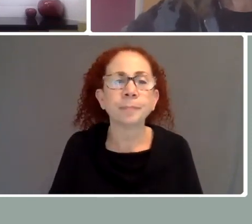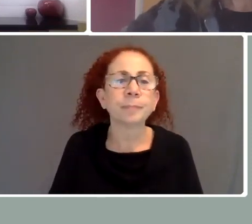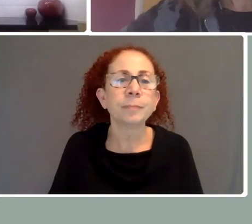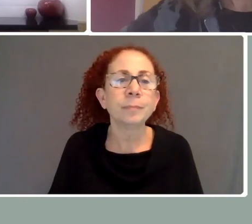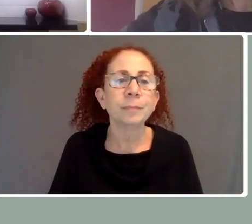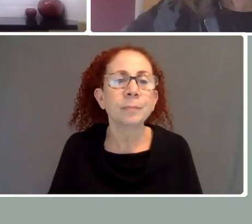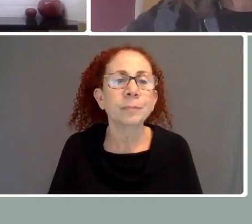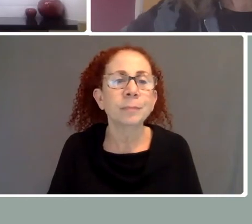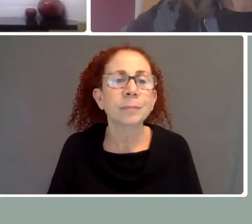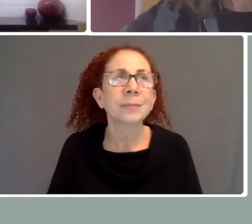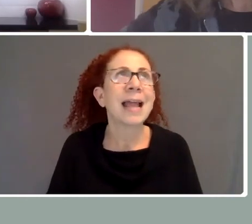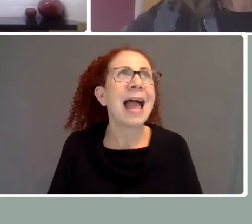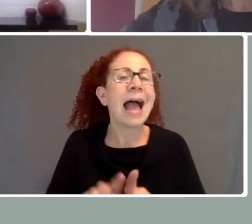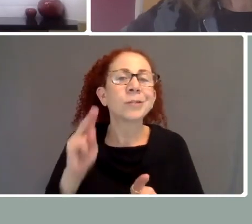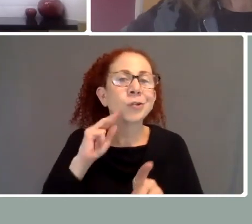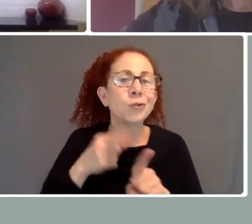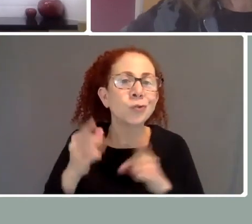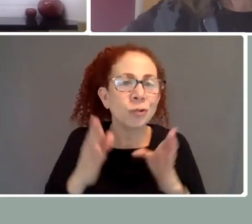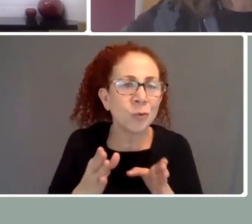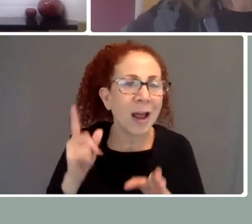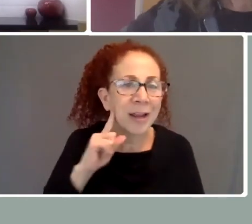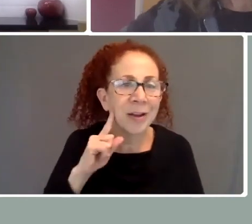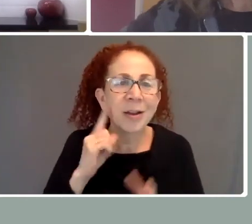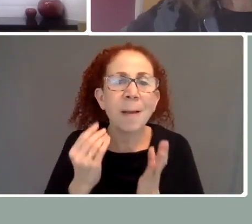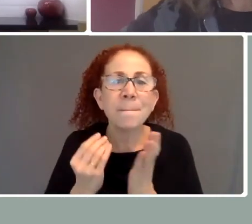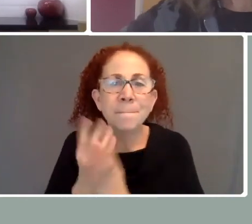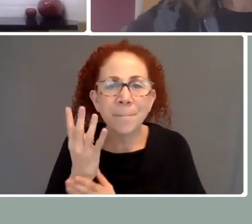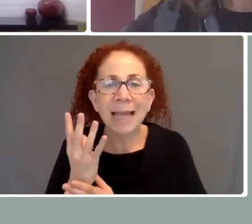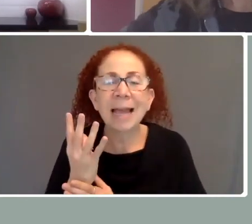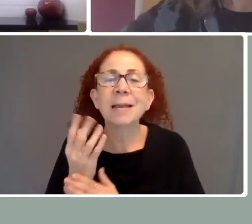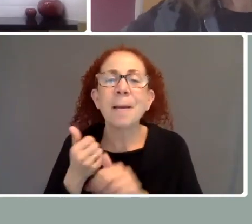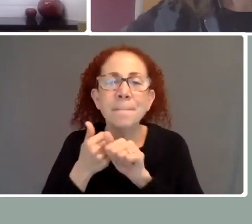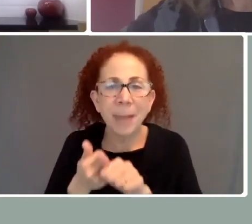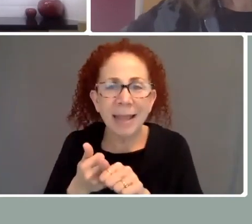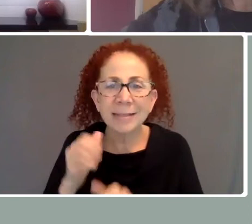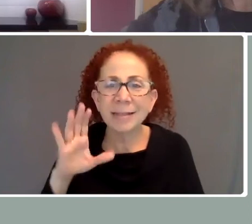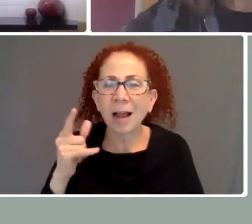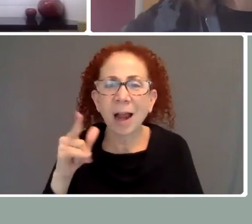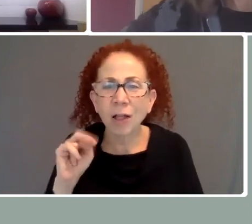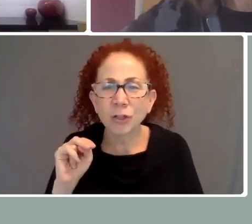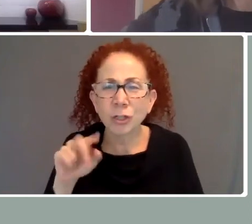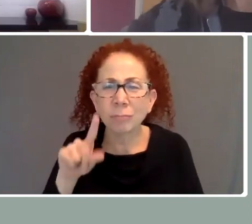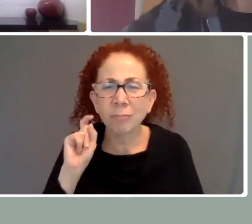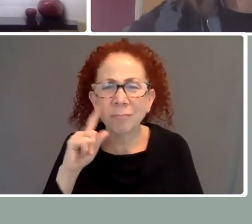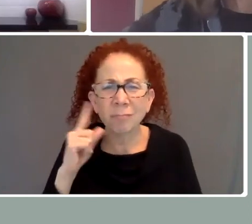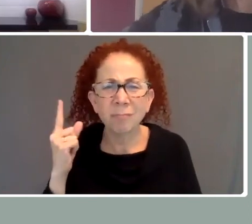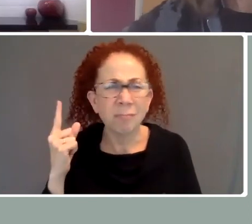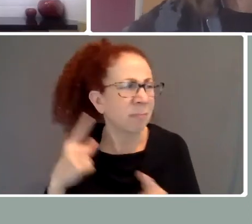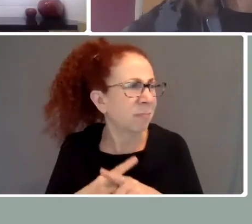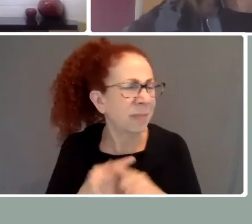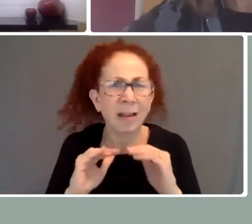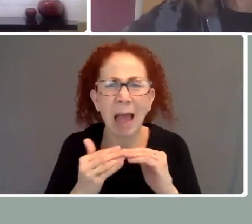Like as a nutritionist, when I hear things like plant-based collagen, it's like, how does that even, what is that?